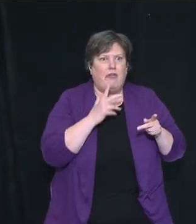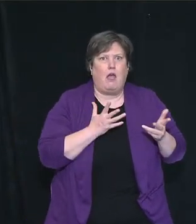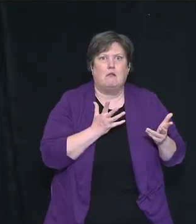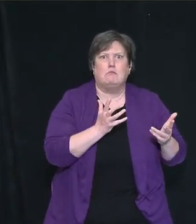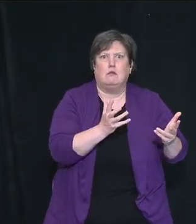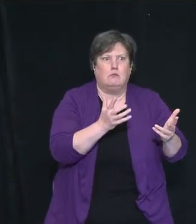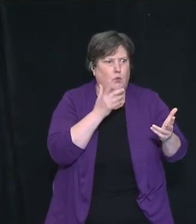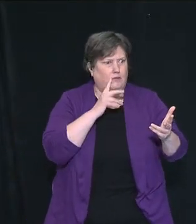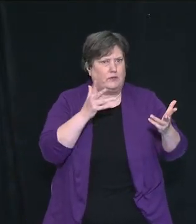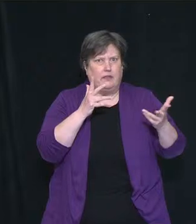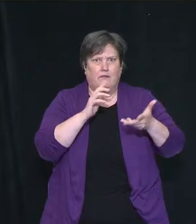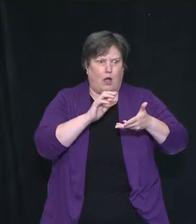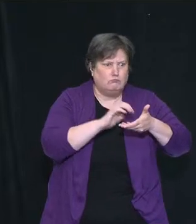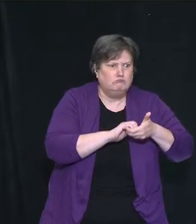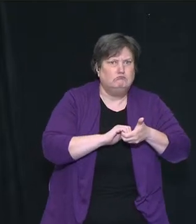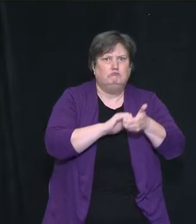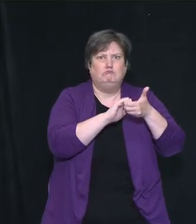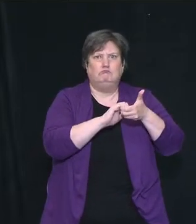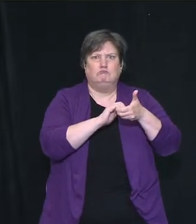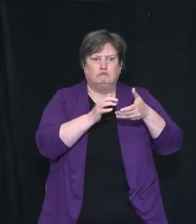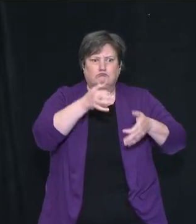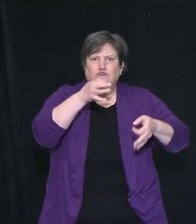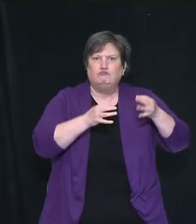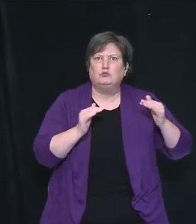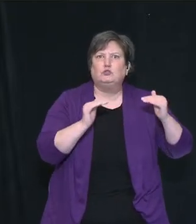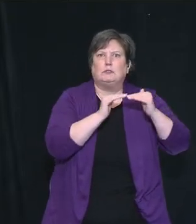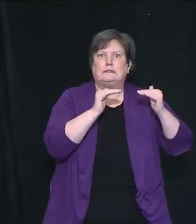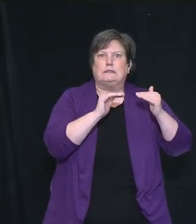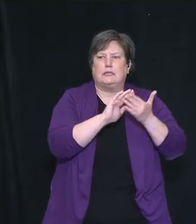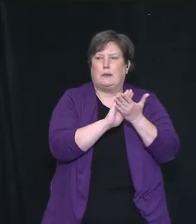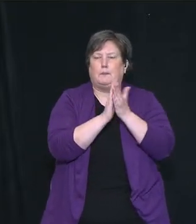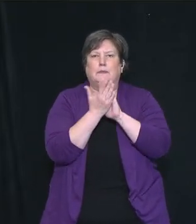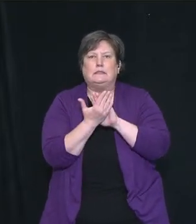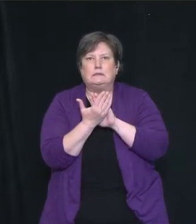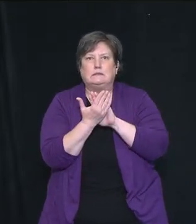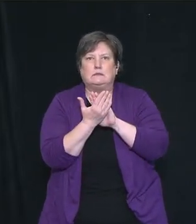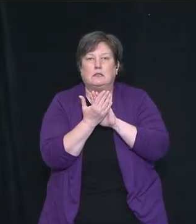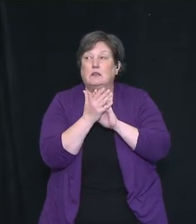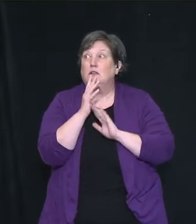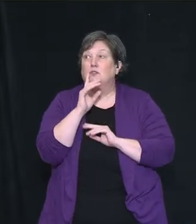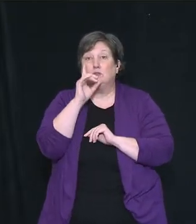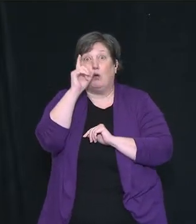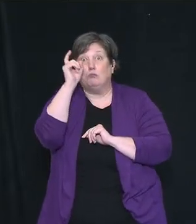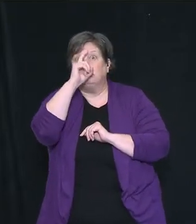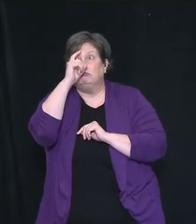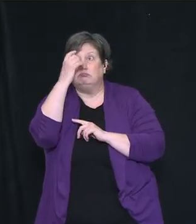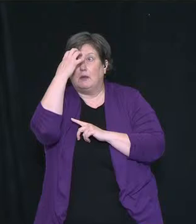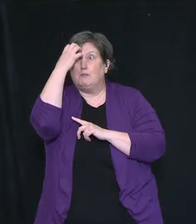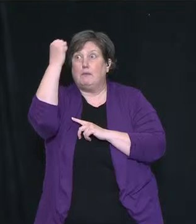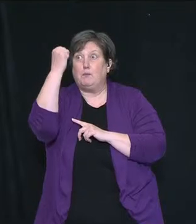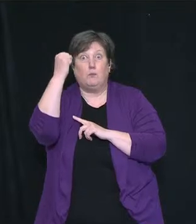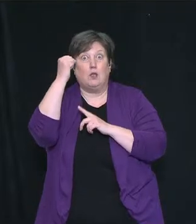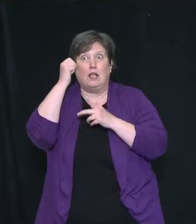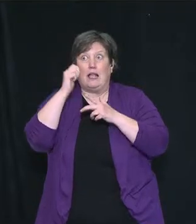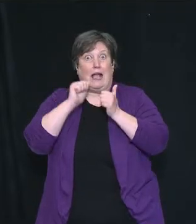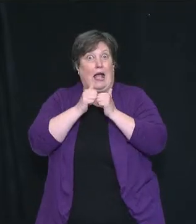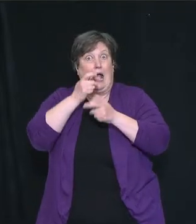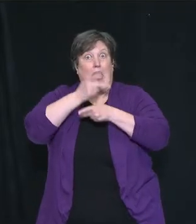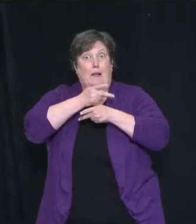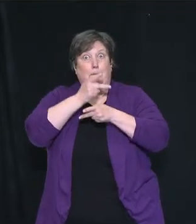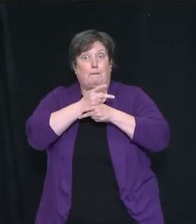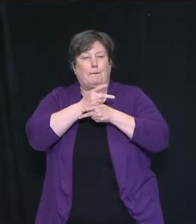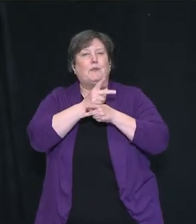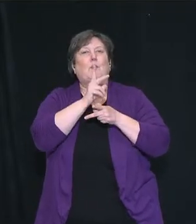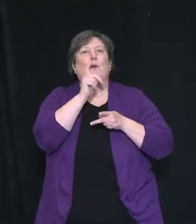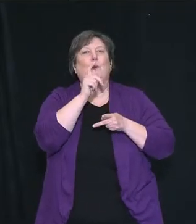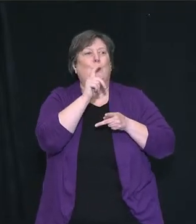and peace. In order to preserve memory and wisdom, we need to listen to the elderly. But in order to